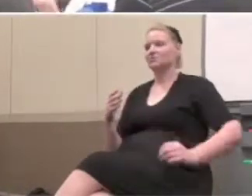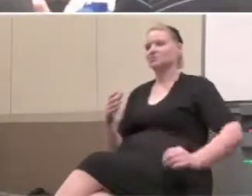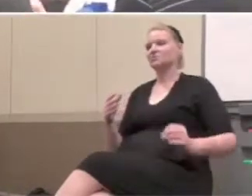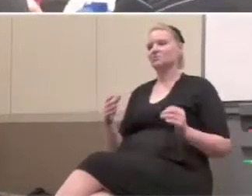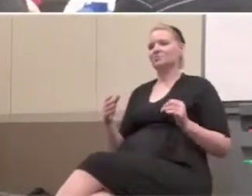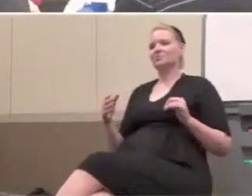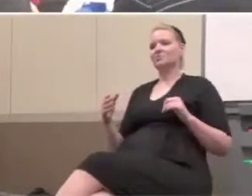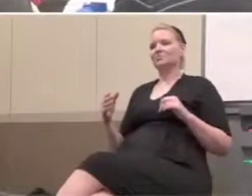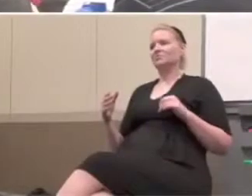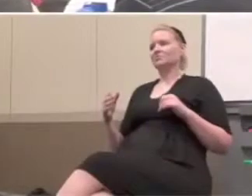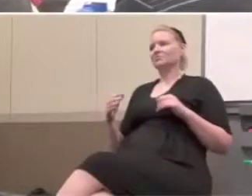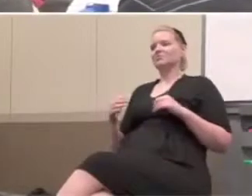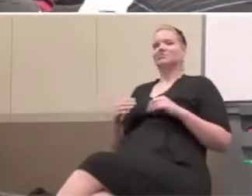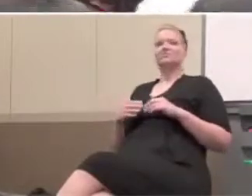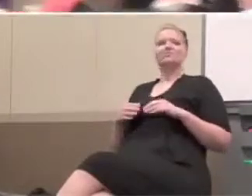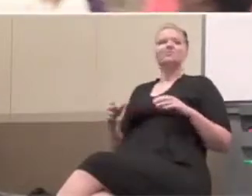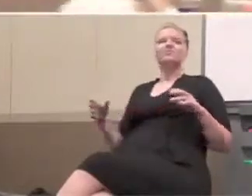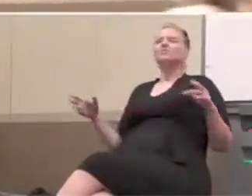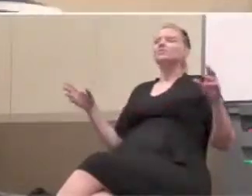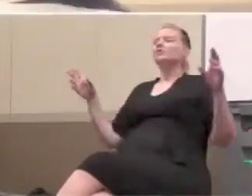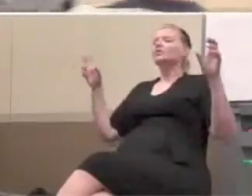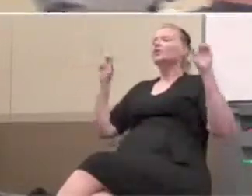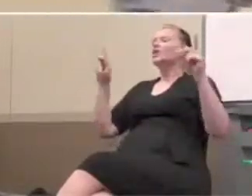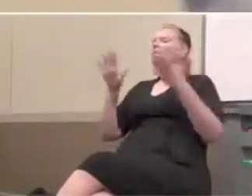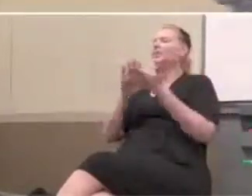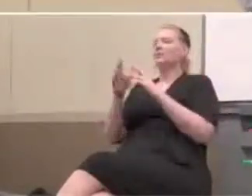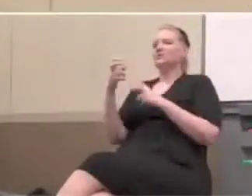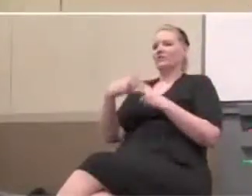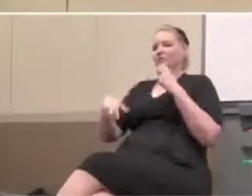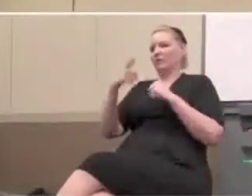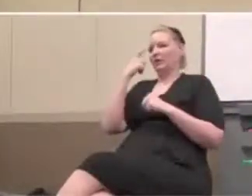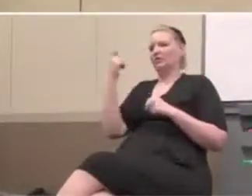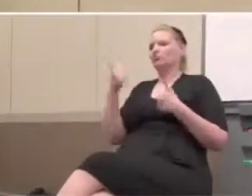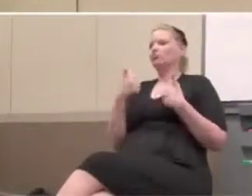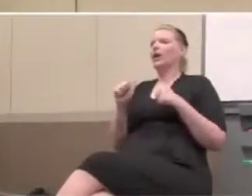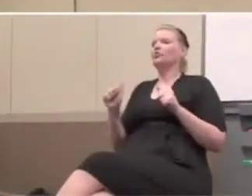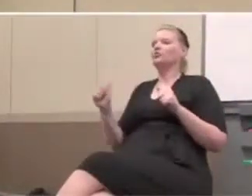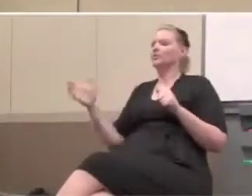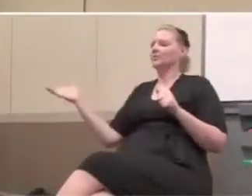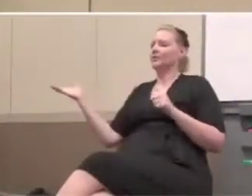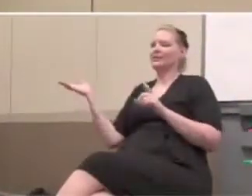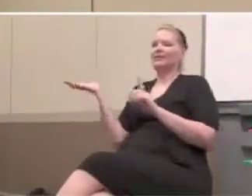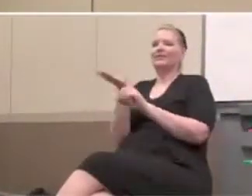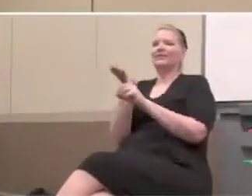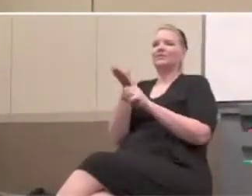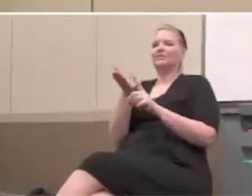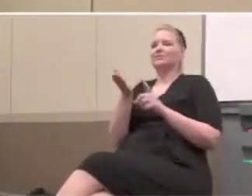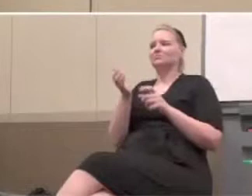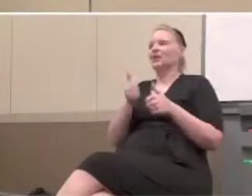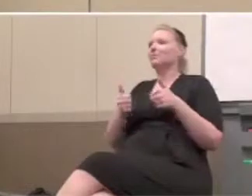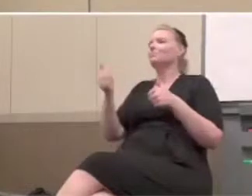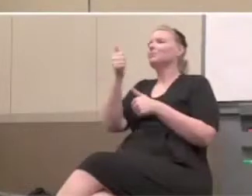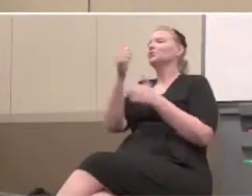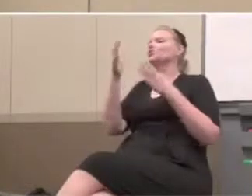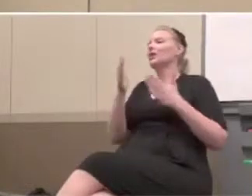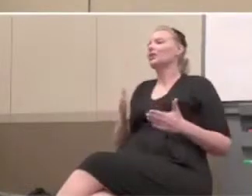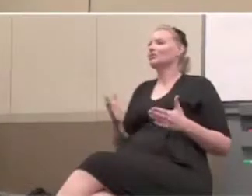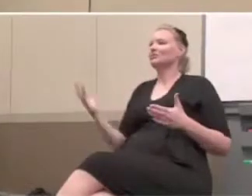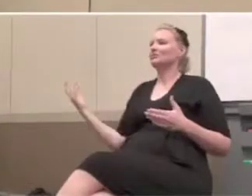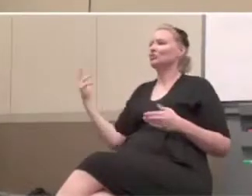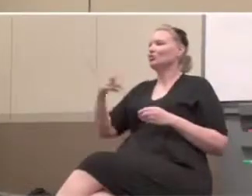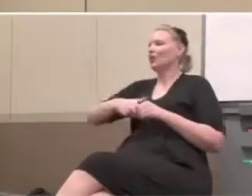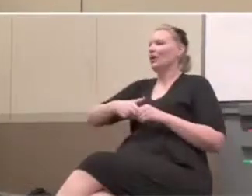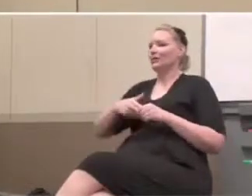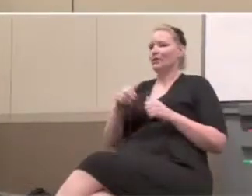minutes, what are your options? This is where it gets tricky, because trying to get administrators on board with some of these things can be difficult.